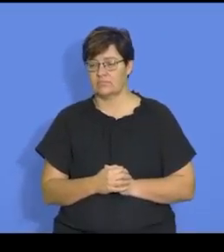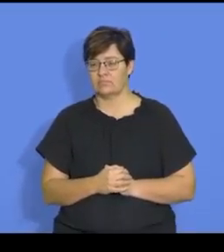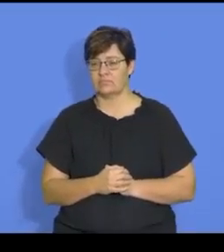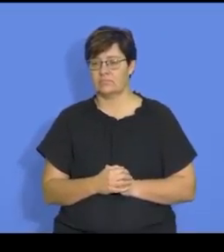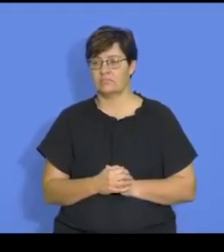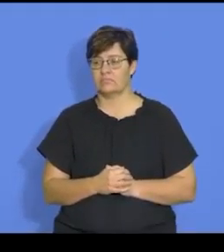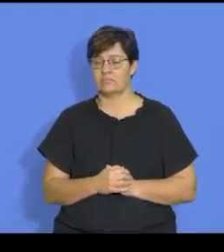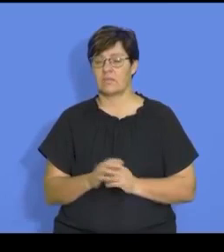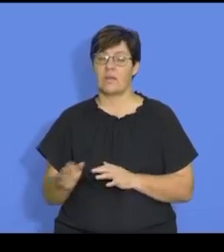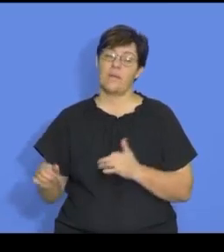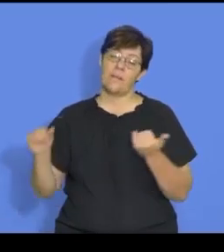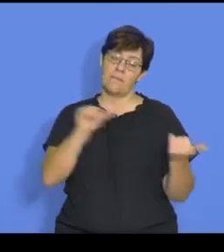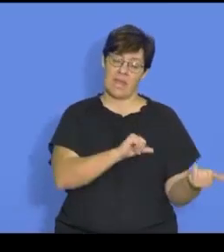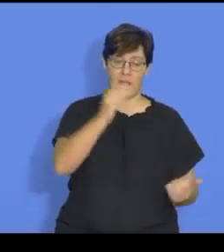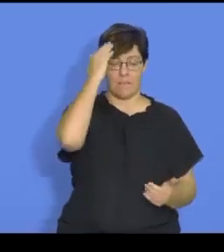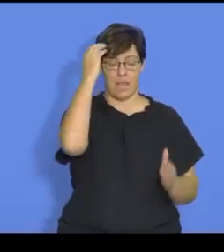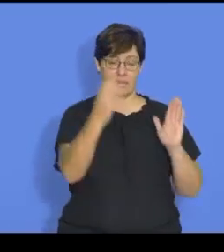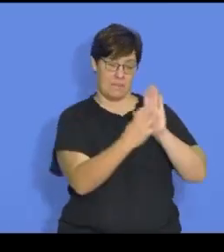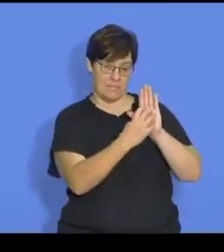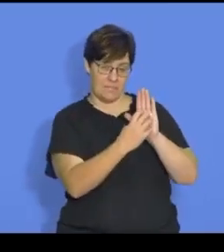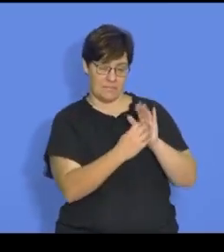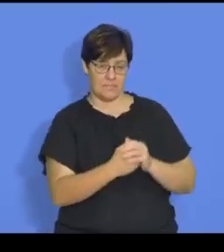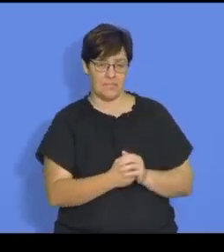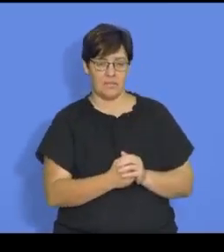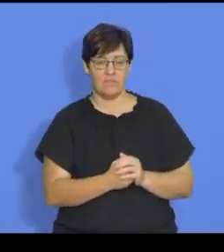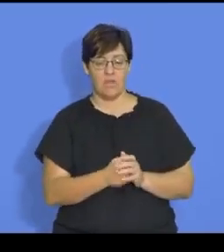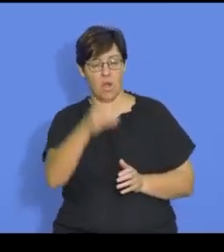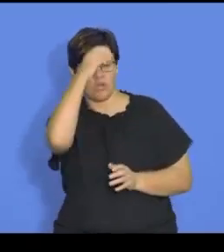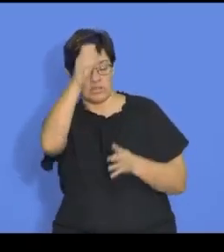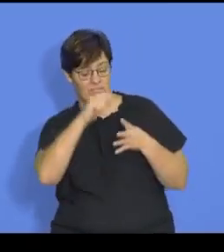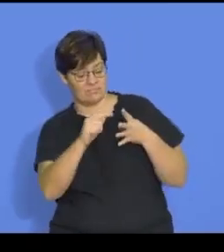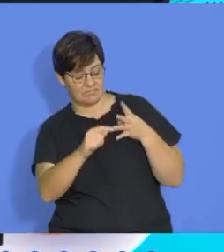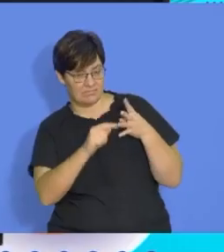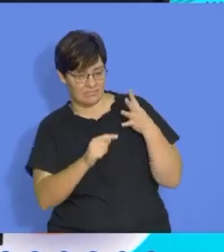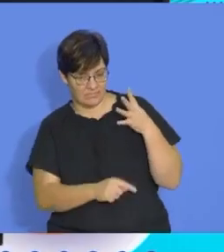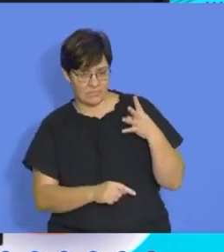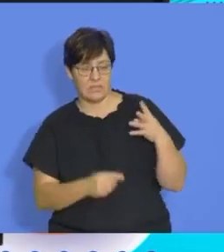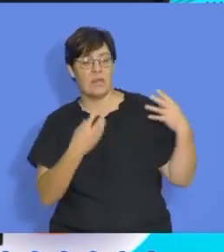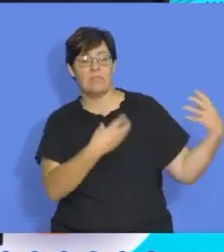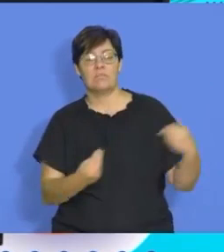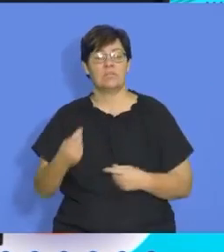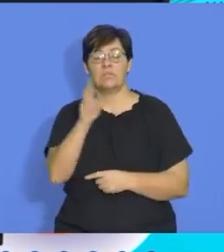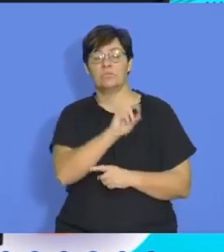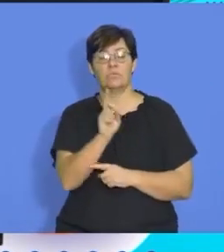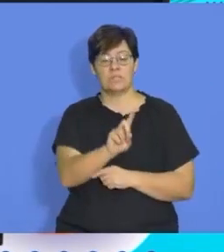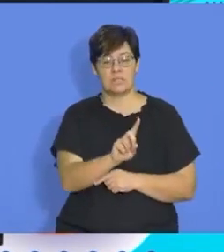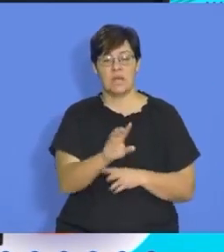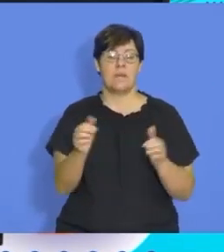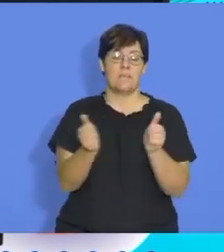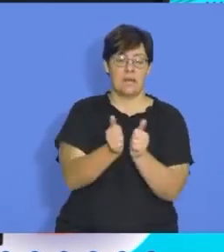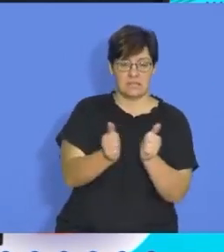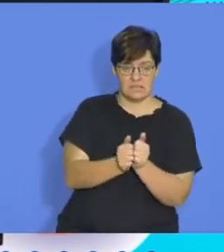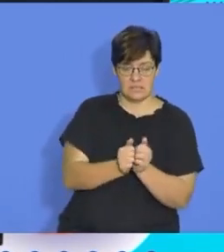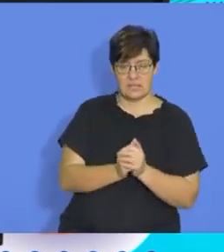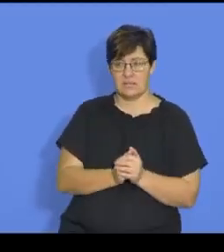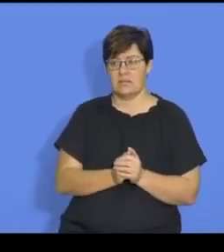Okay. Right, and then going back to our map of concepts, remember, we're busy looking